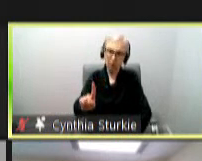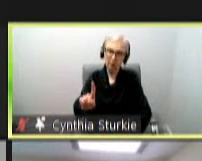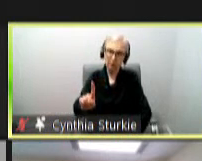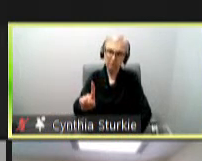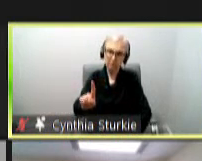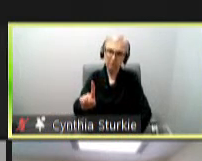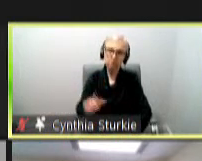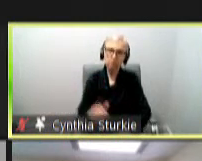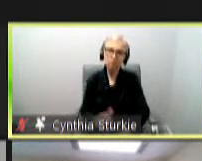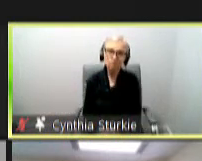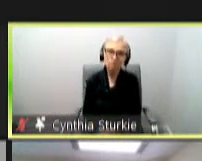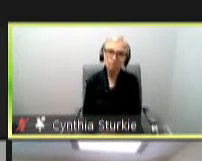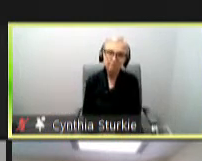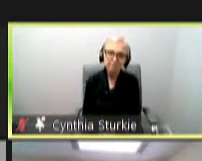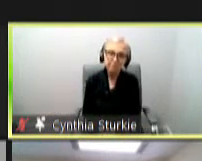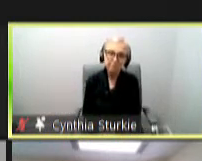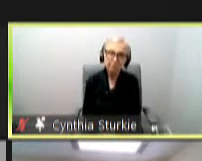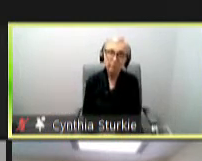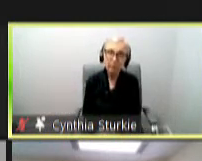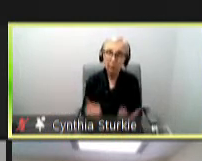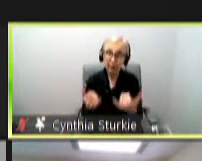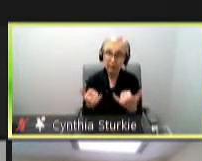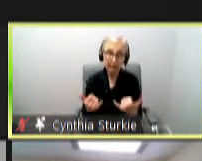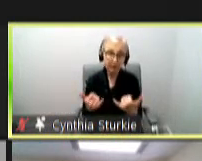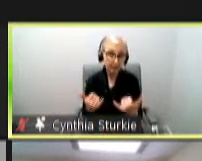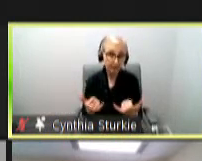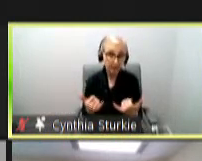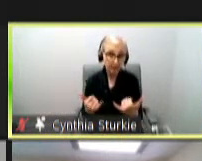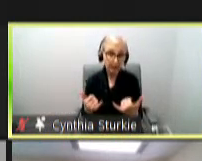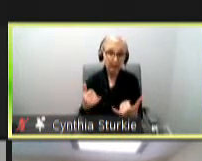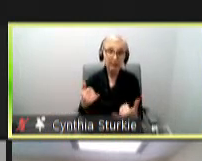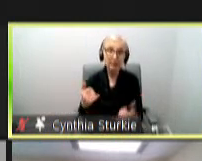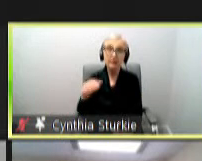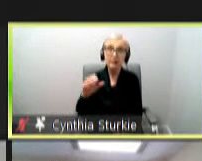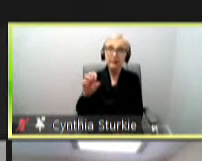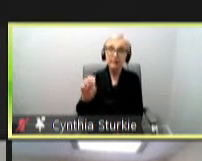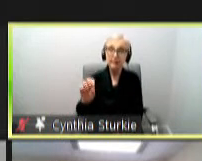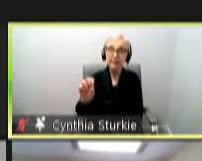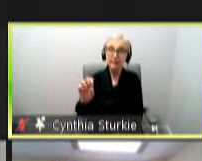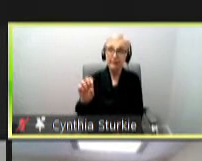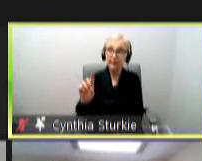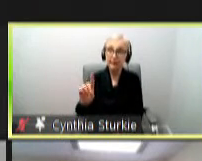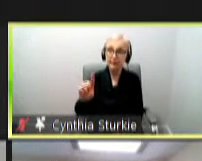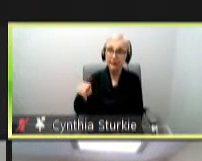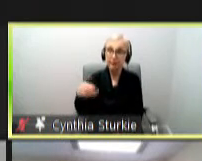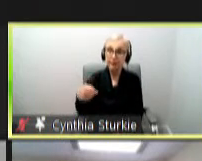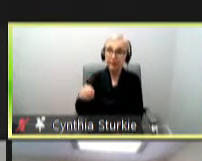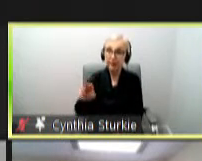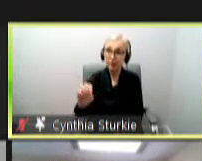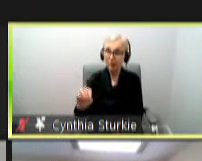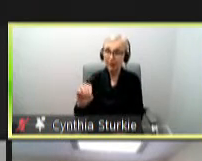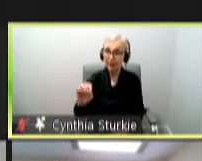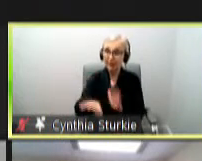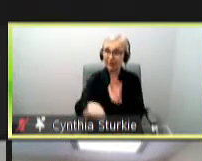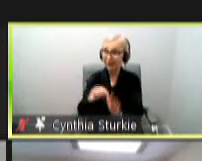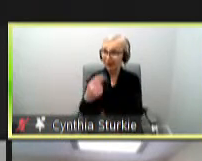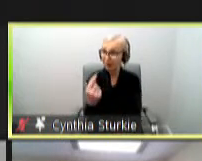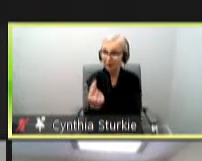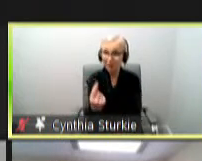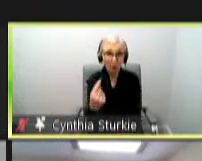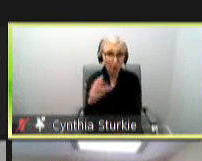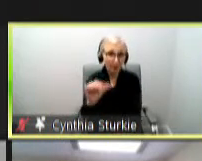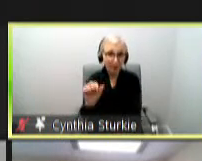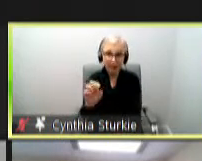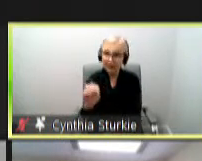most European countries. At this point, CDPHE has detected just one case of the BA.2 lineage in the state.